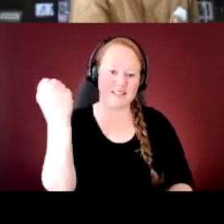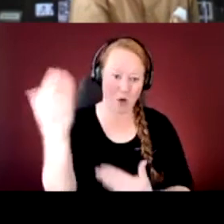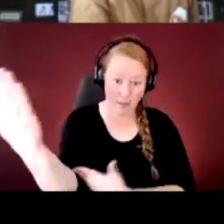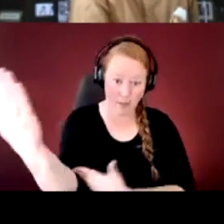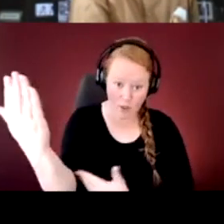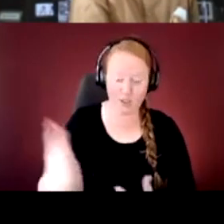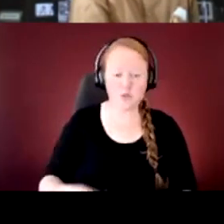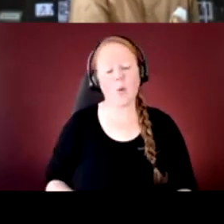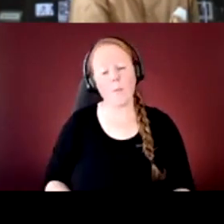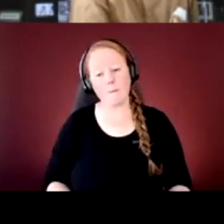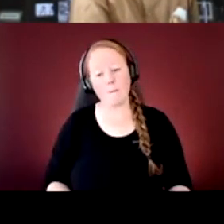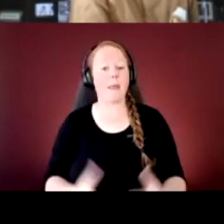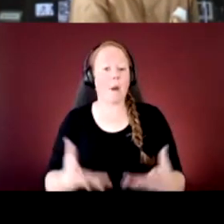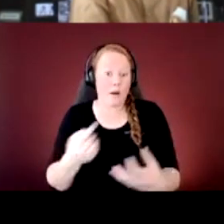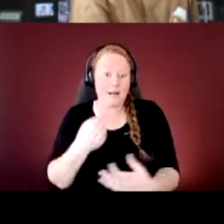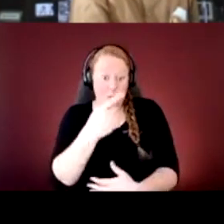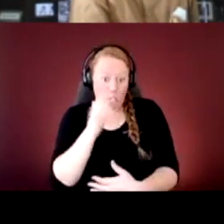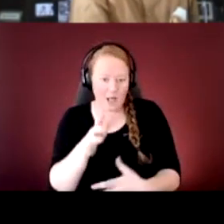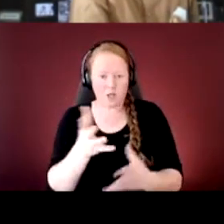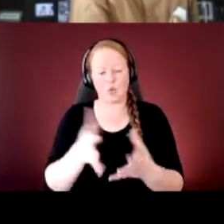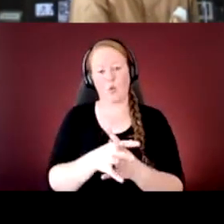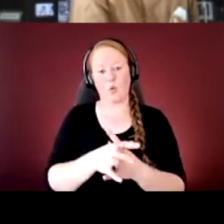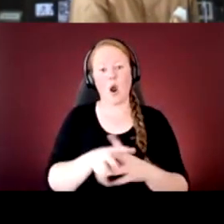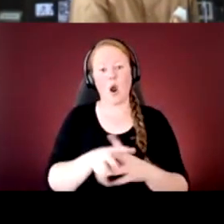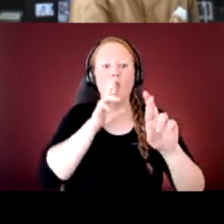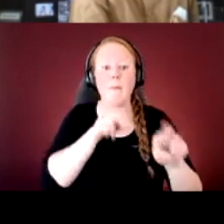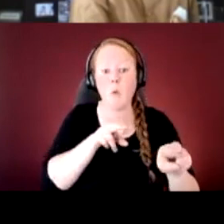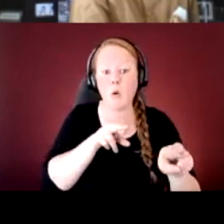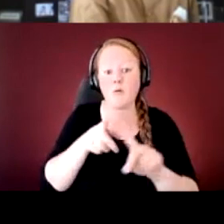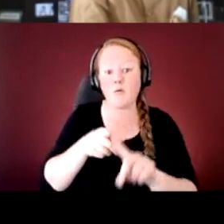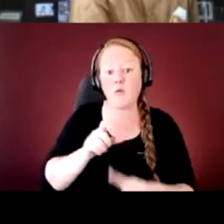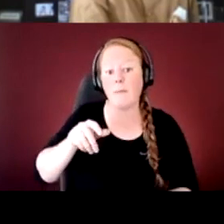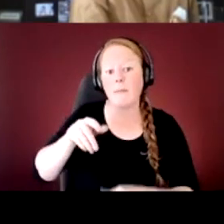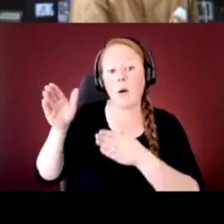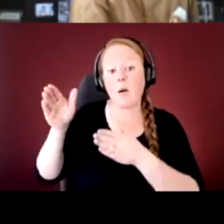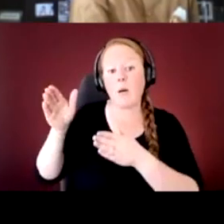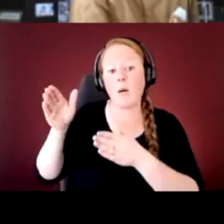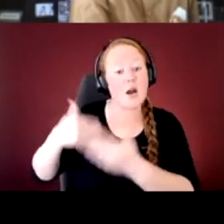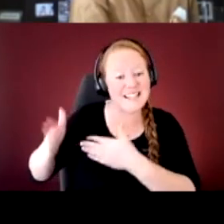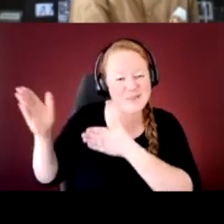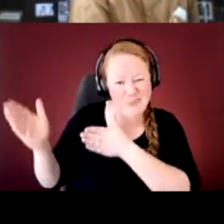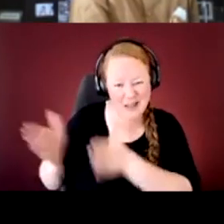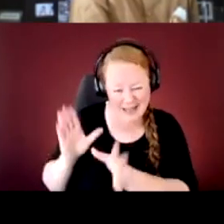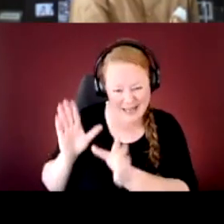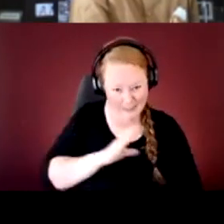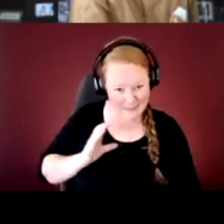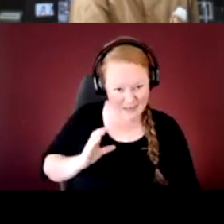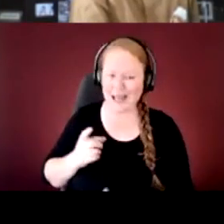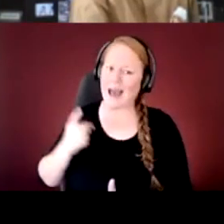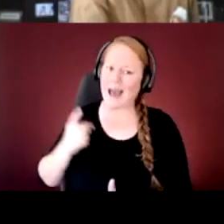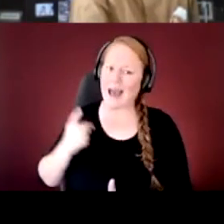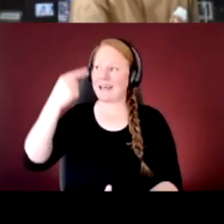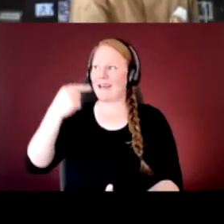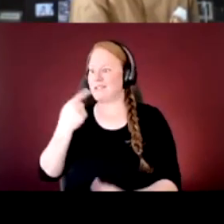wanted to do that. And in terms of a report out from the Process and Planning Committee, I think I've said most of what I wanted